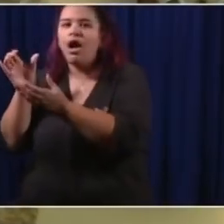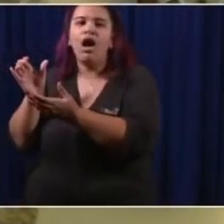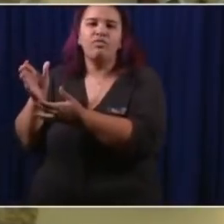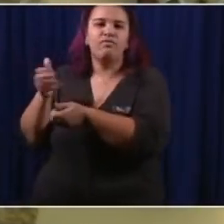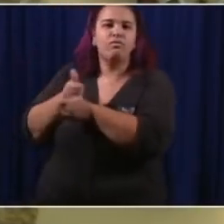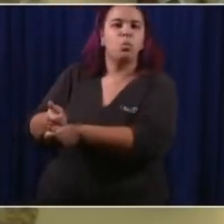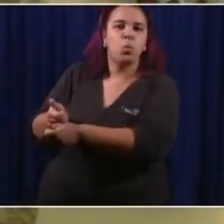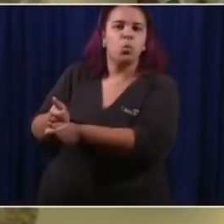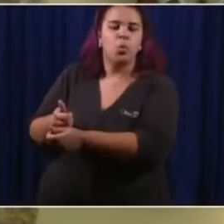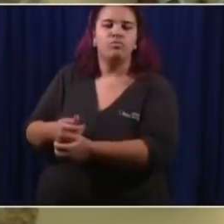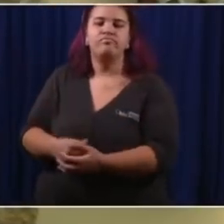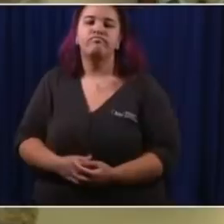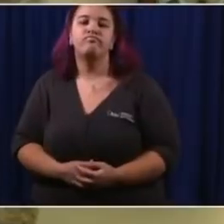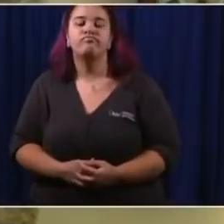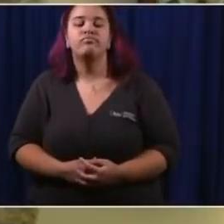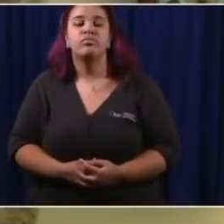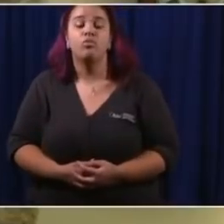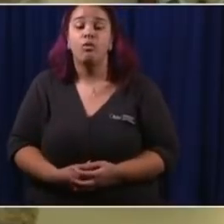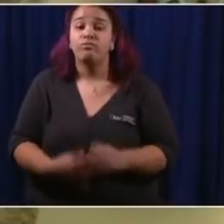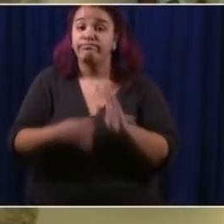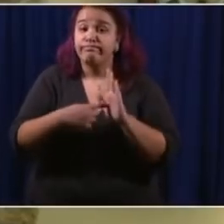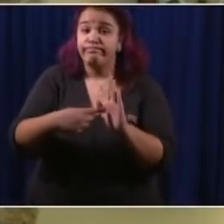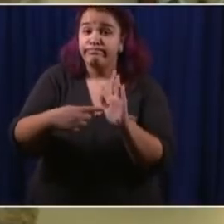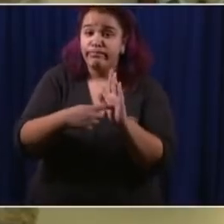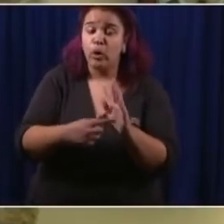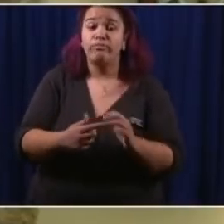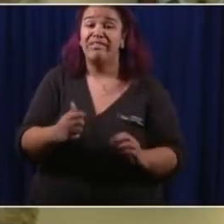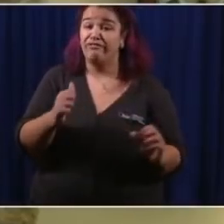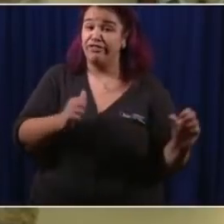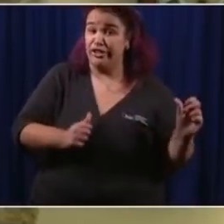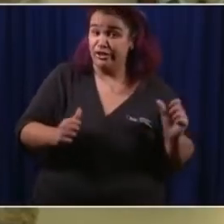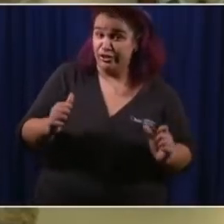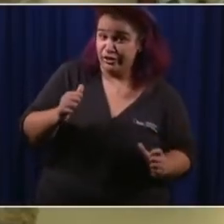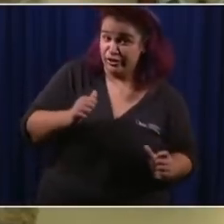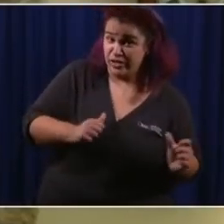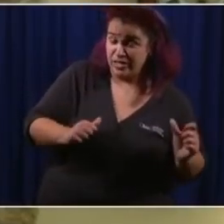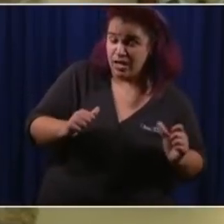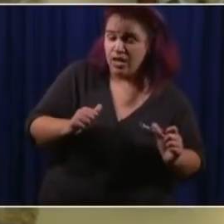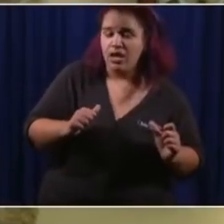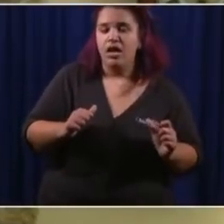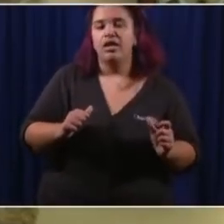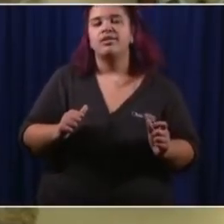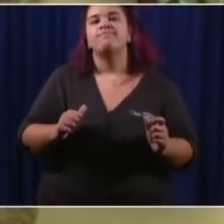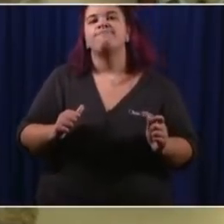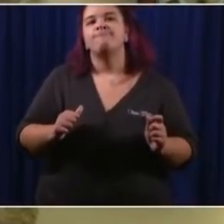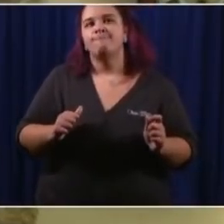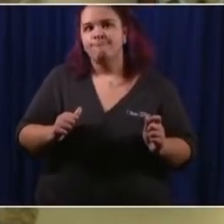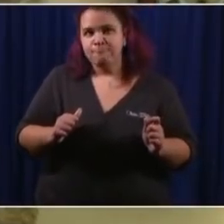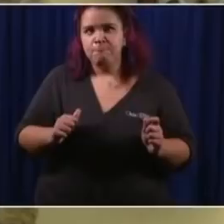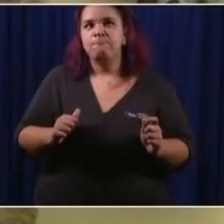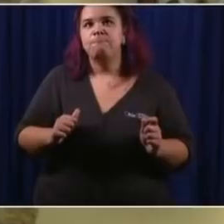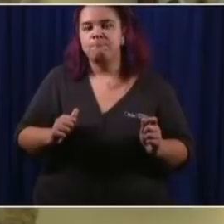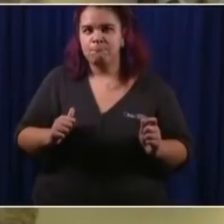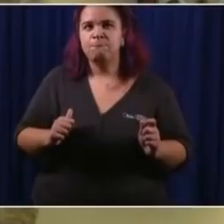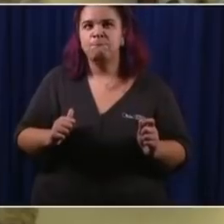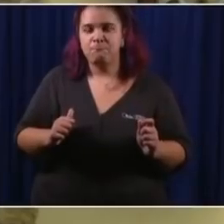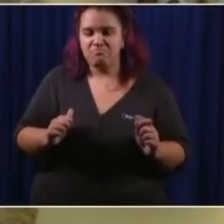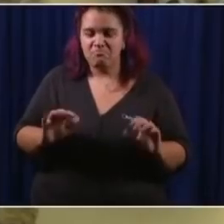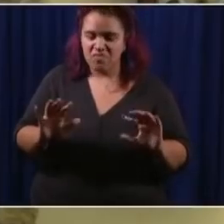example, the theaters, look, we know that the numbers that we have set,